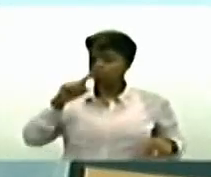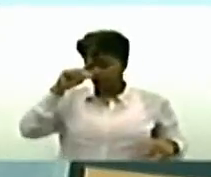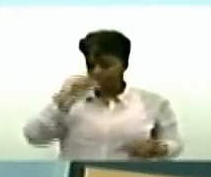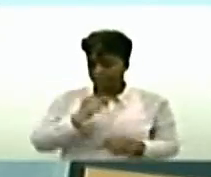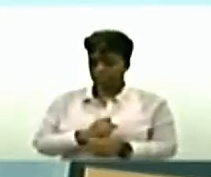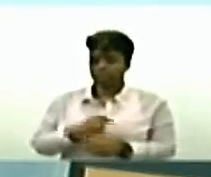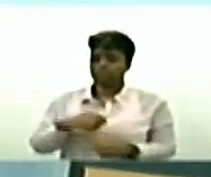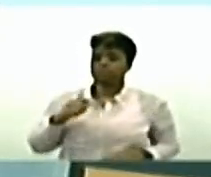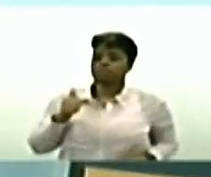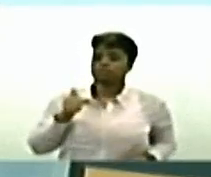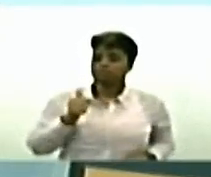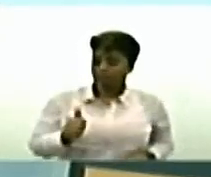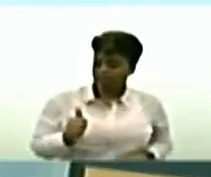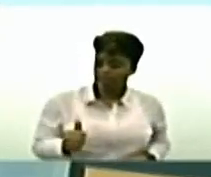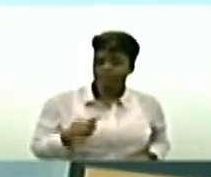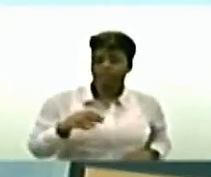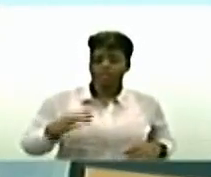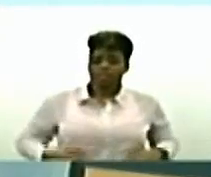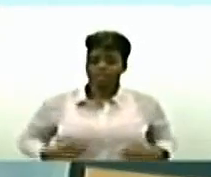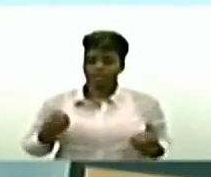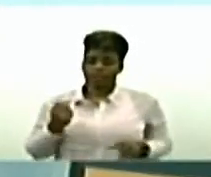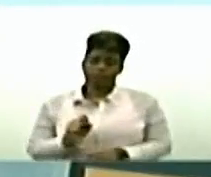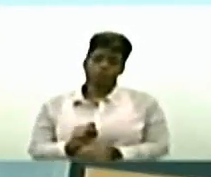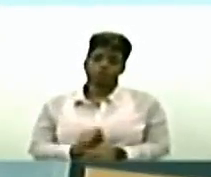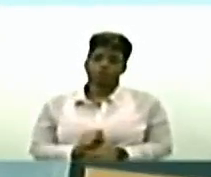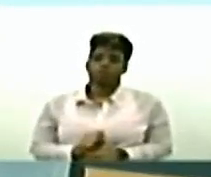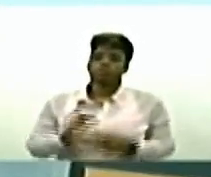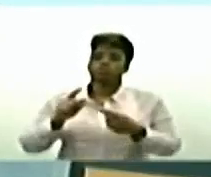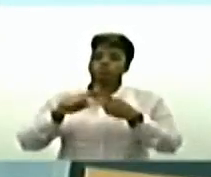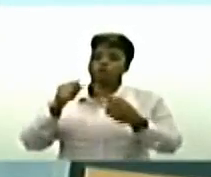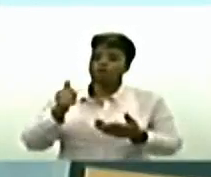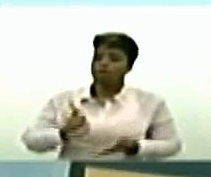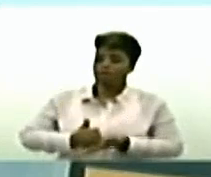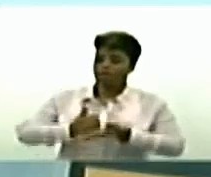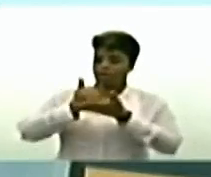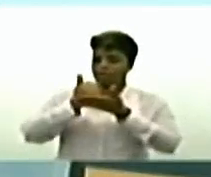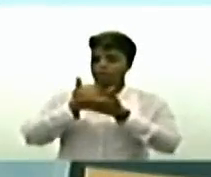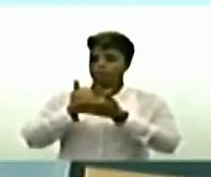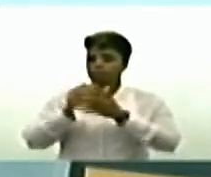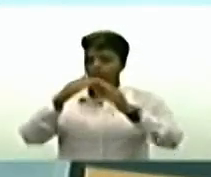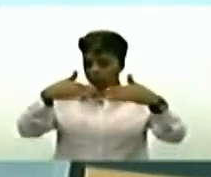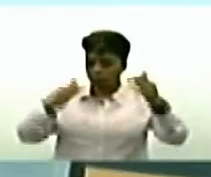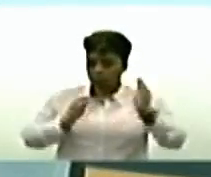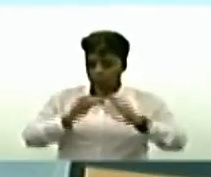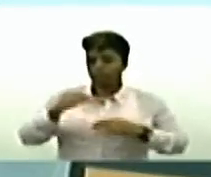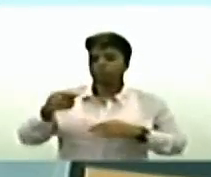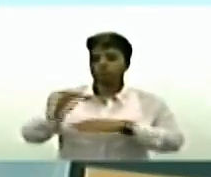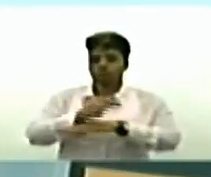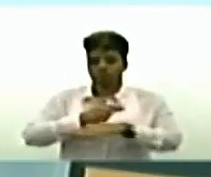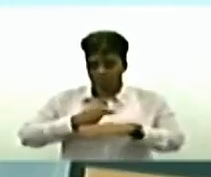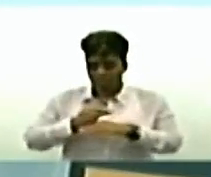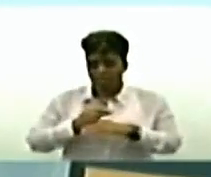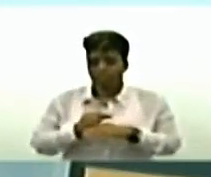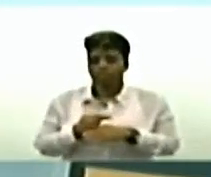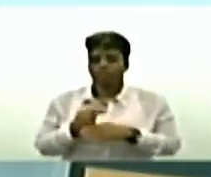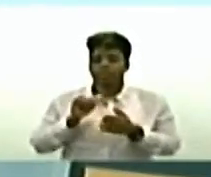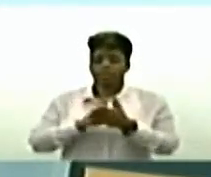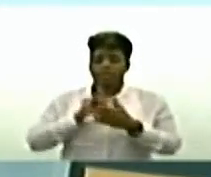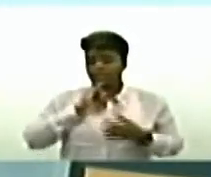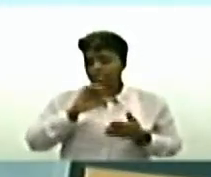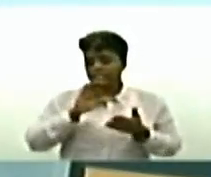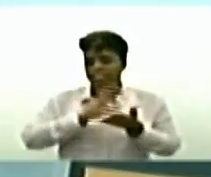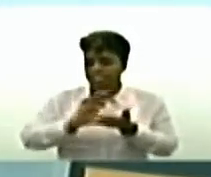themselves, the life work, towards helping to shape and fashion a Grenada that is clean